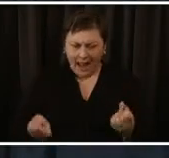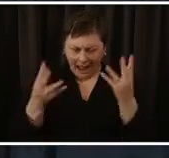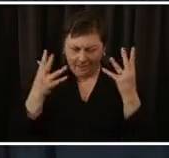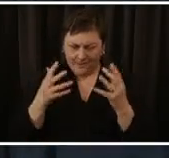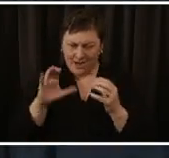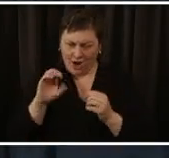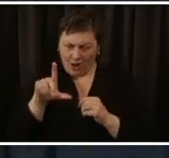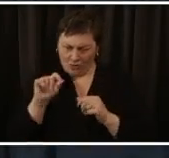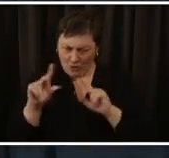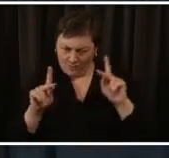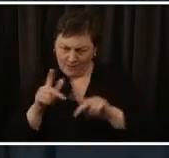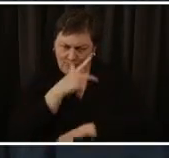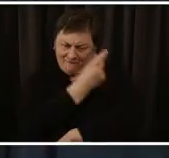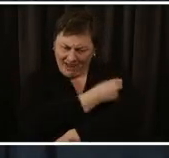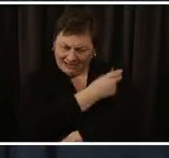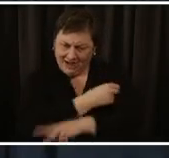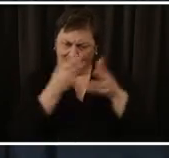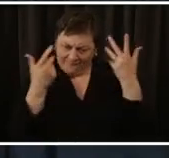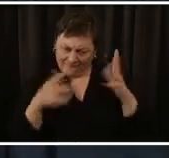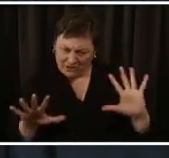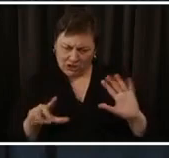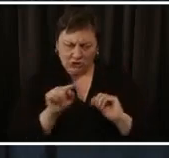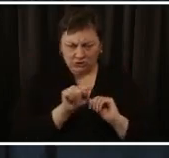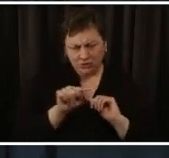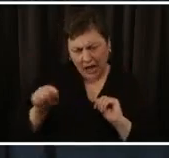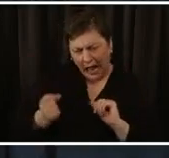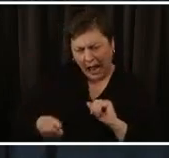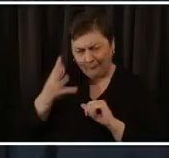And the number I shared at that point was